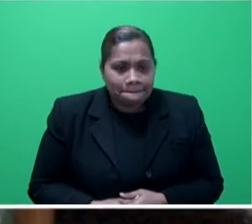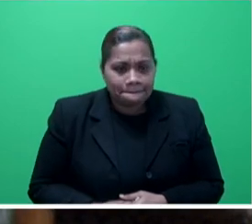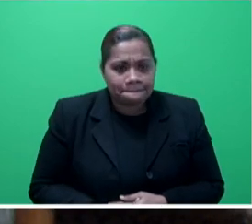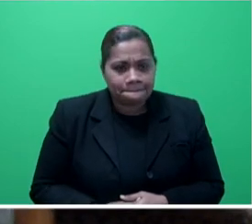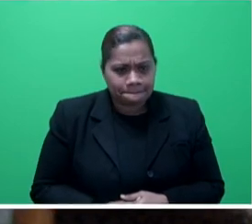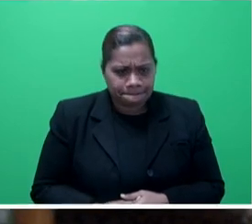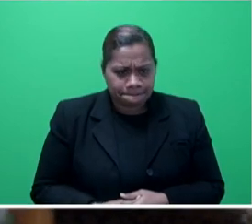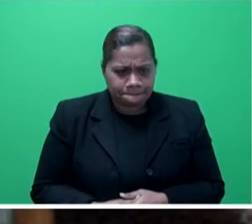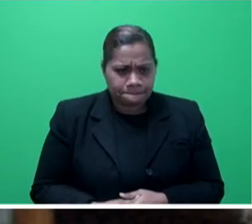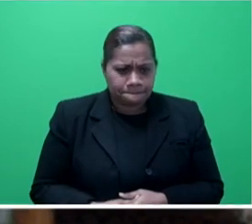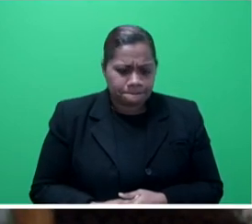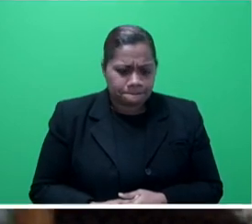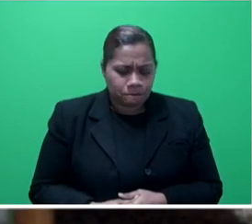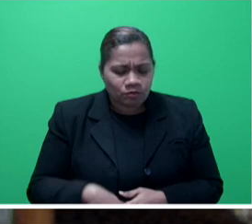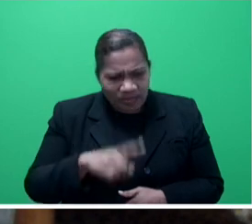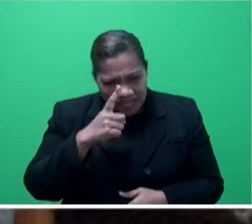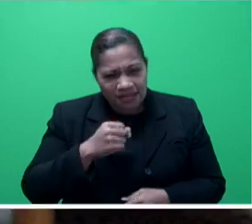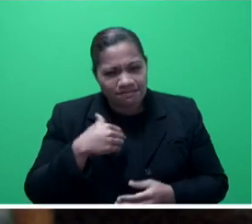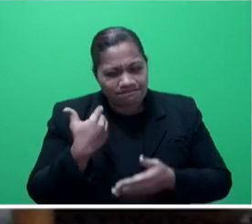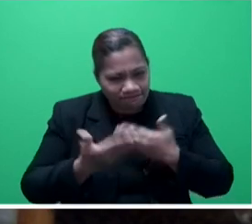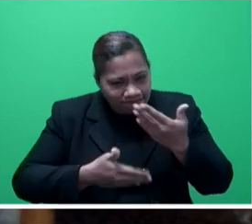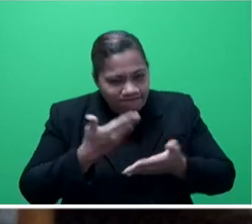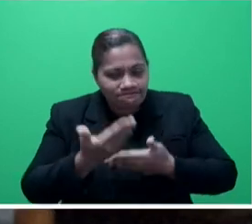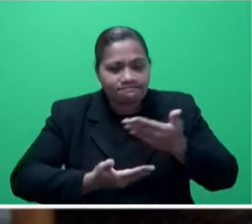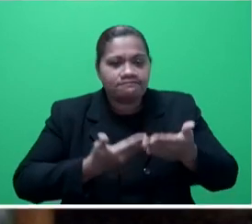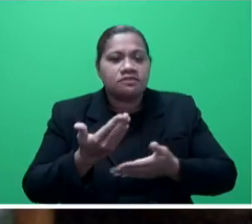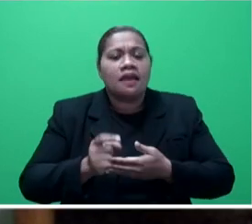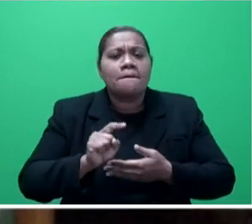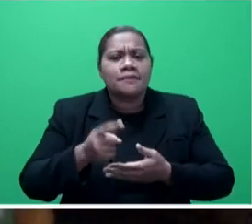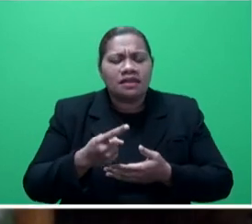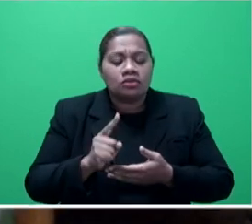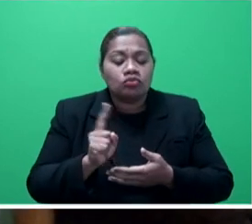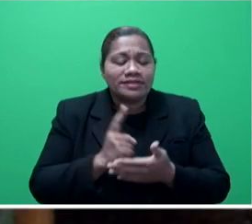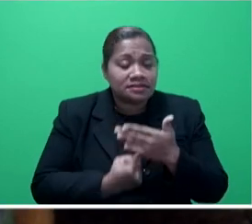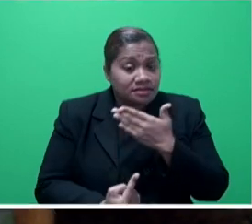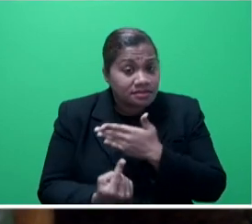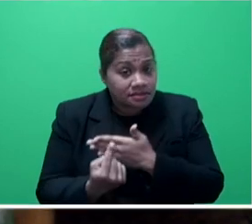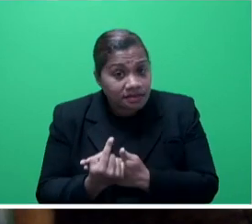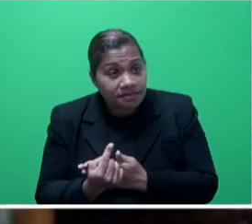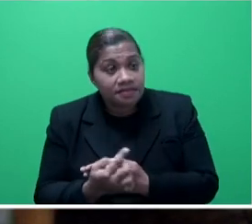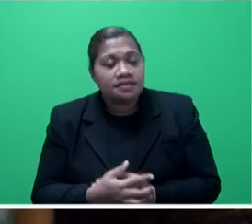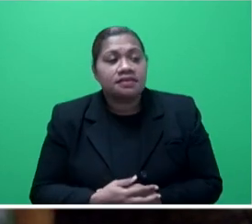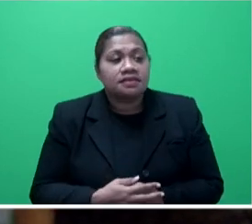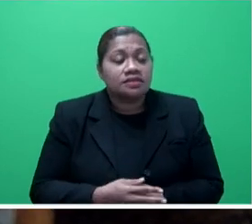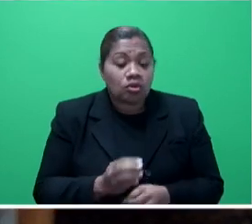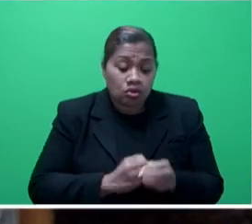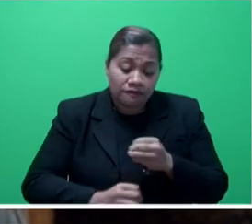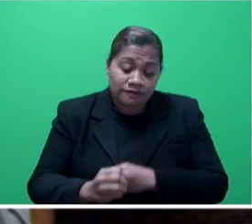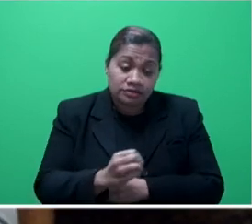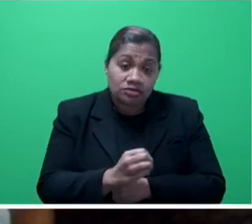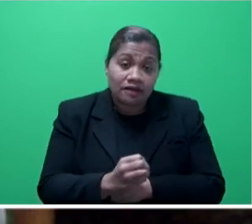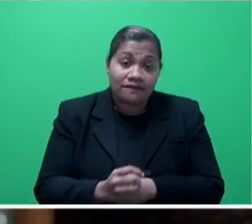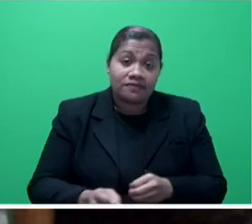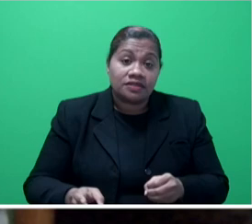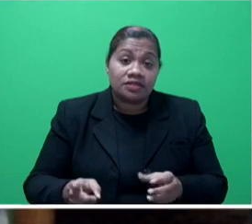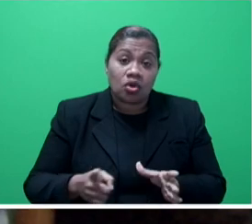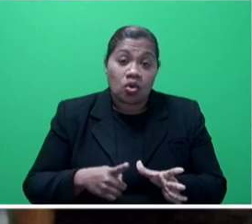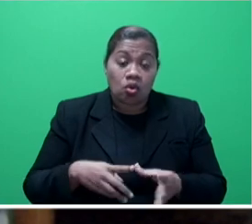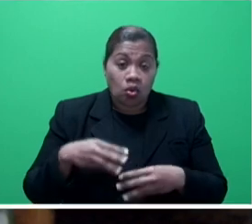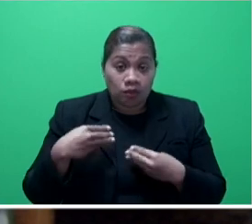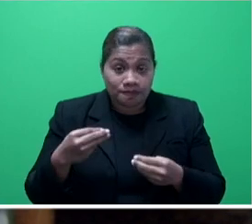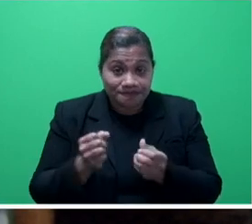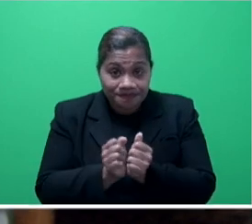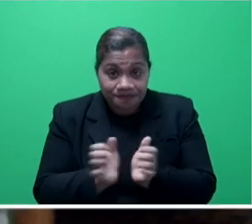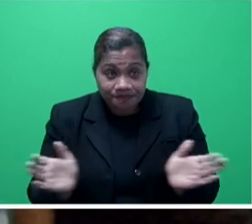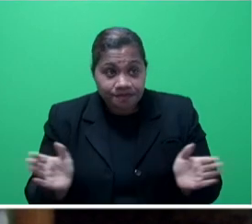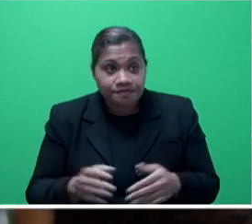I could go into a lot of details, but essentially what has been happening, Mr. Speaker, sir, the Office of the Auditor General has been outsourcing a lot